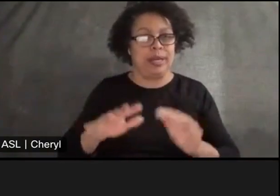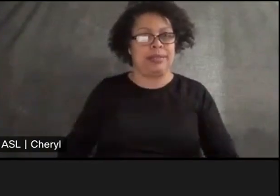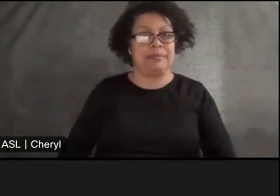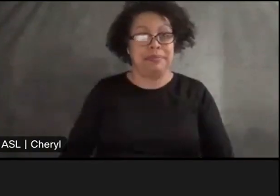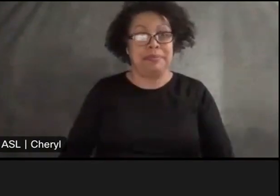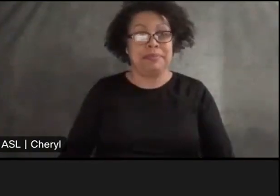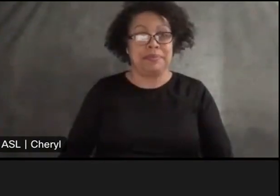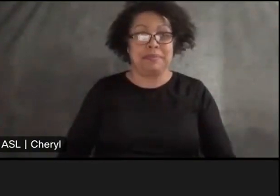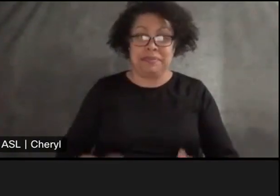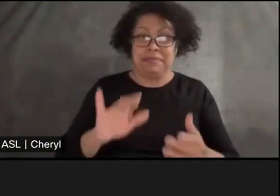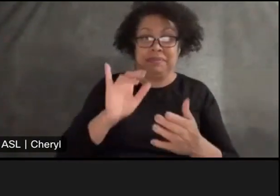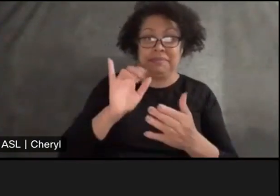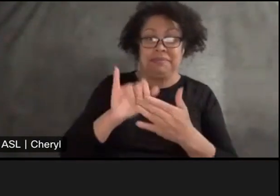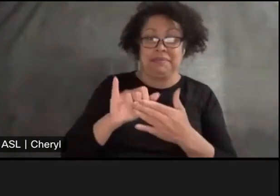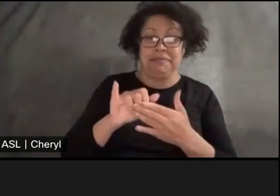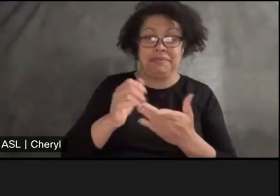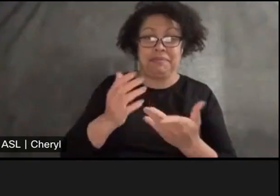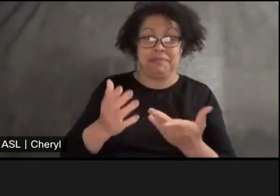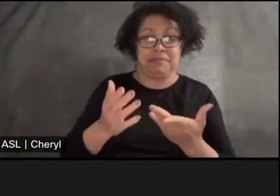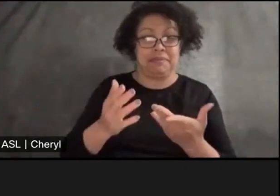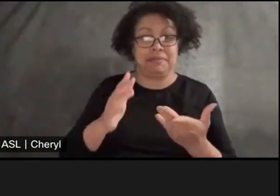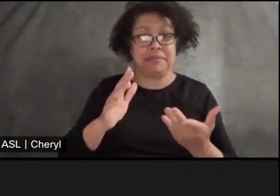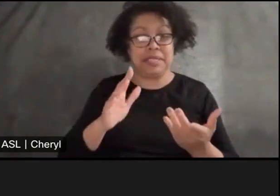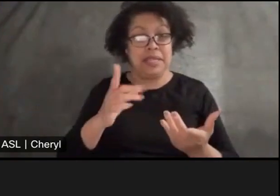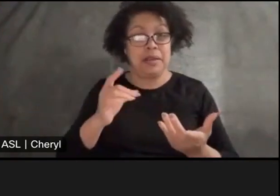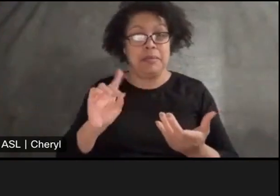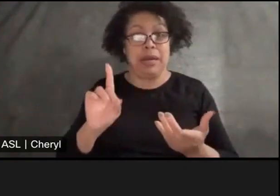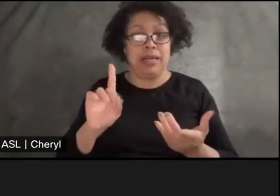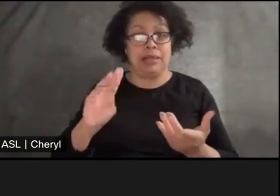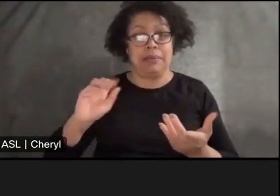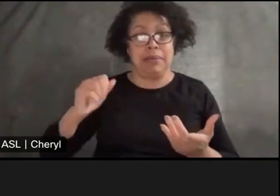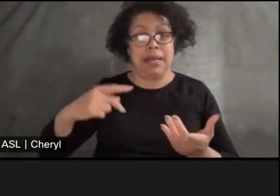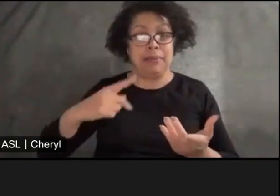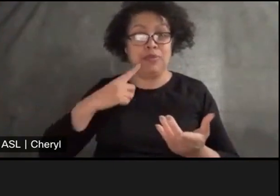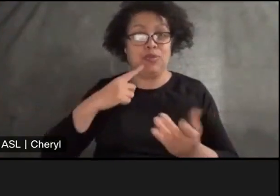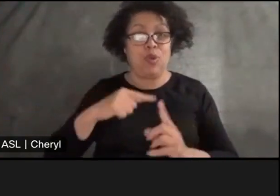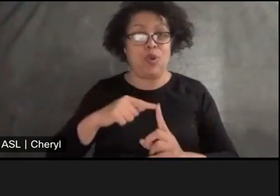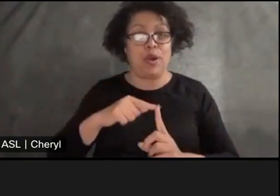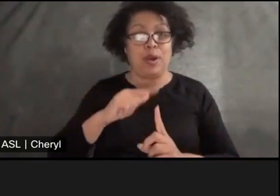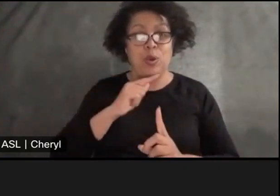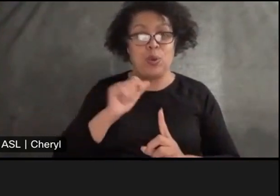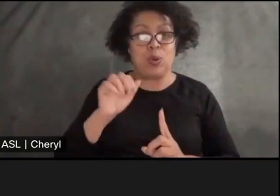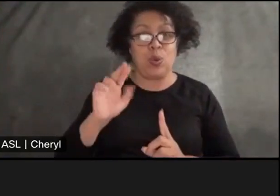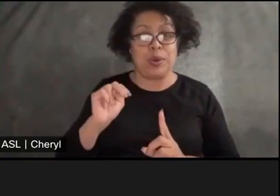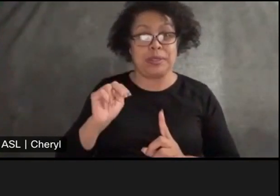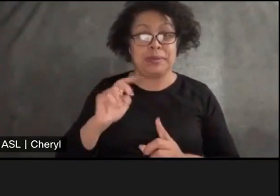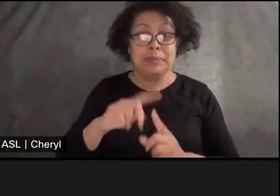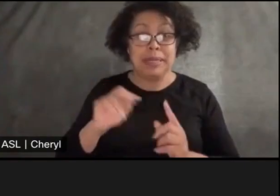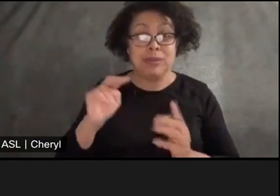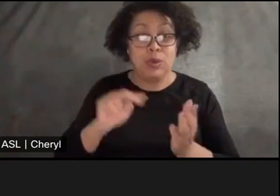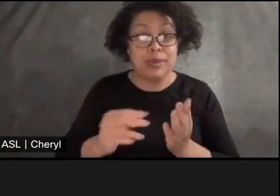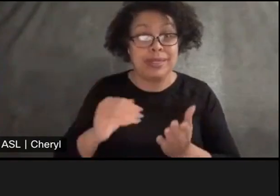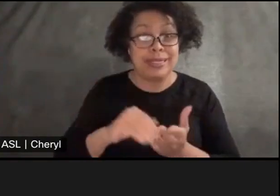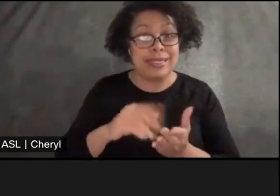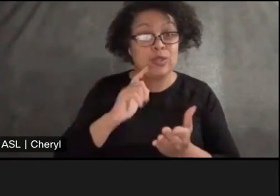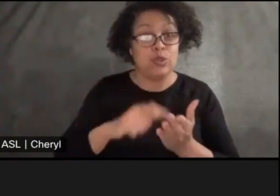the pod mapping for this piece of corn. But if you look closely, the movable pod that I